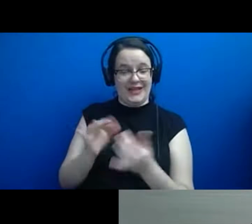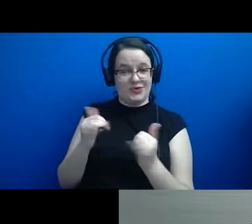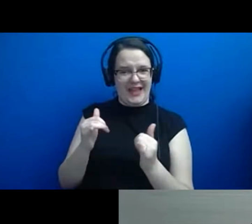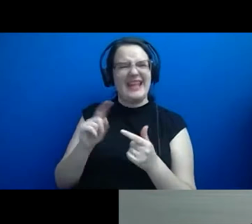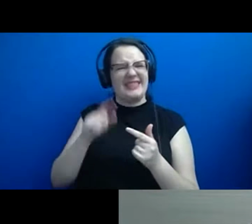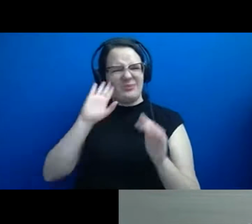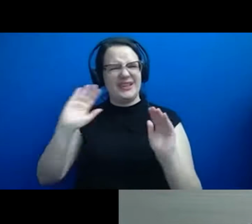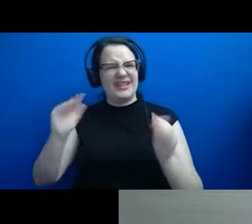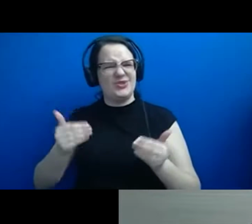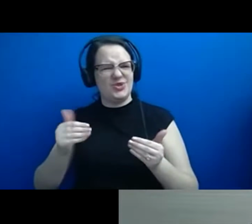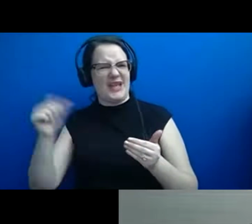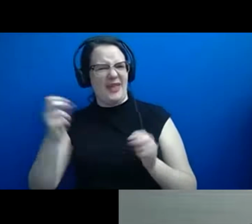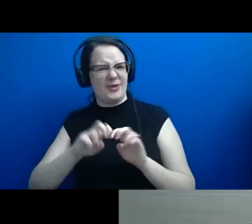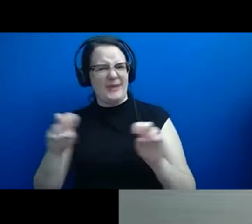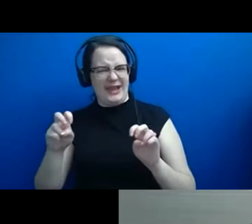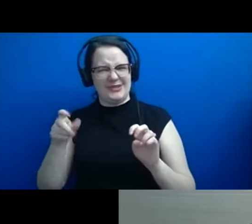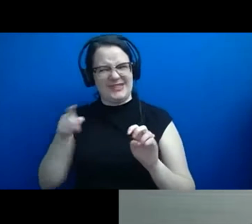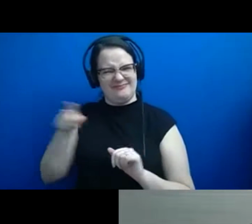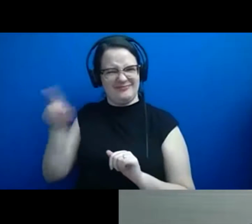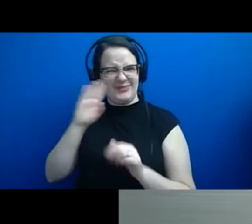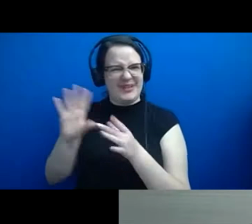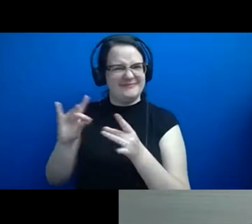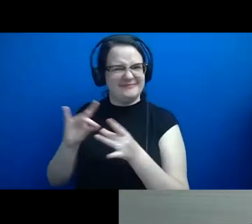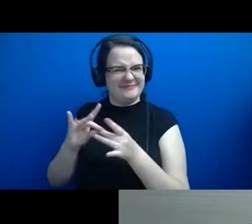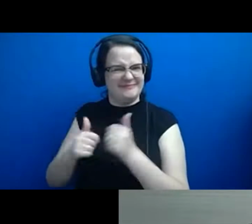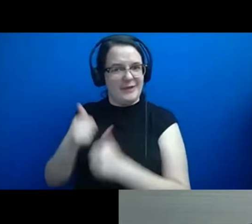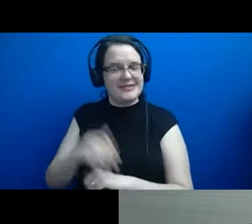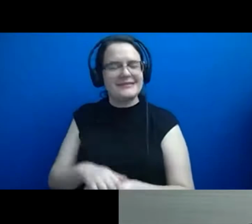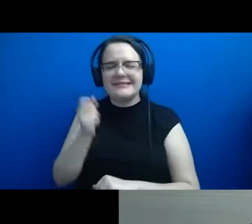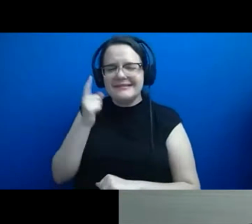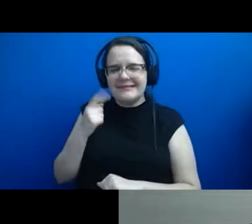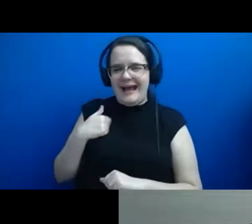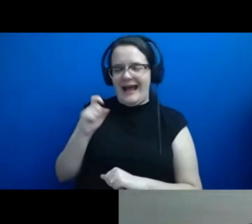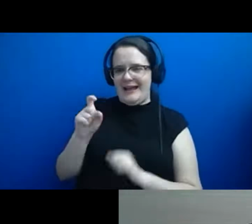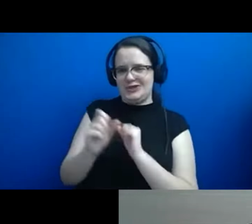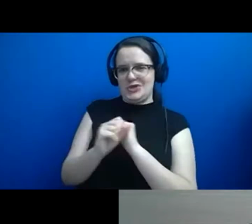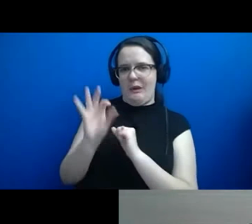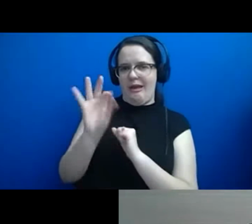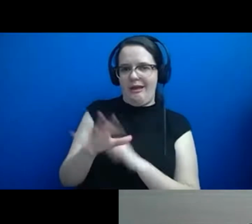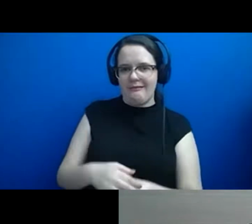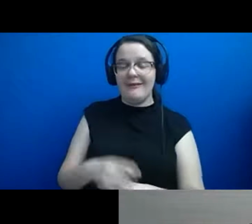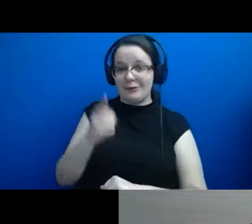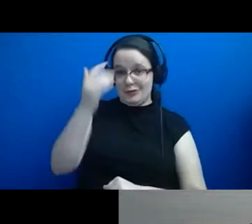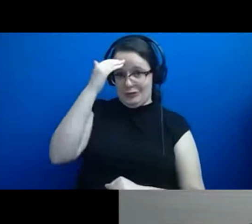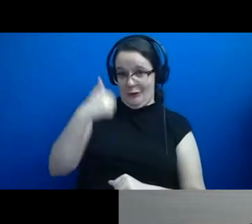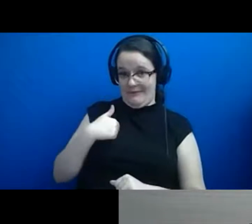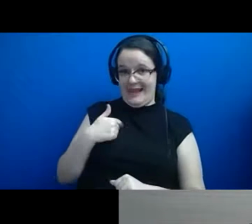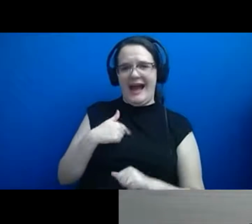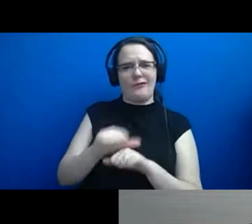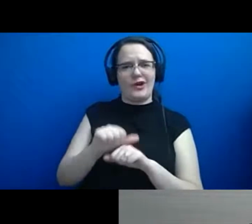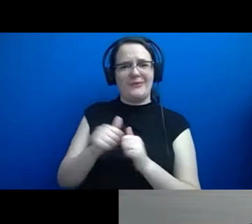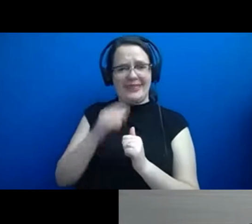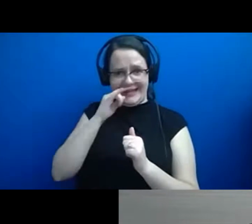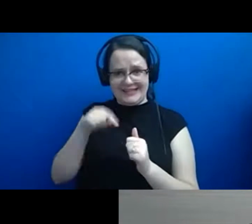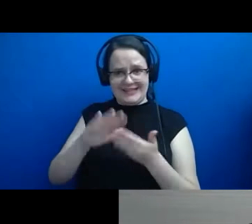the talking. But I just have to put a plug in here. If you know me, I've been working with kids in this community for maybe 30 years